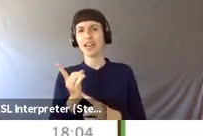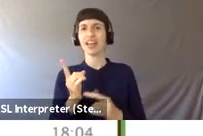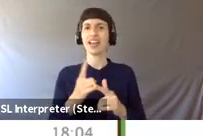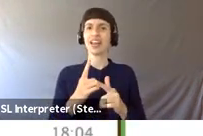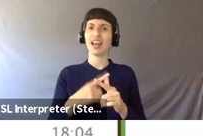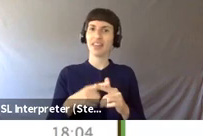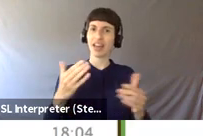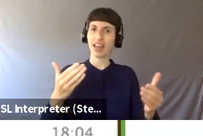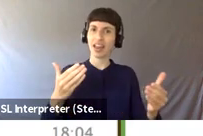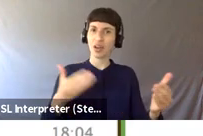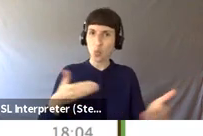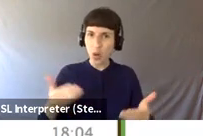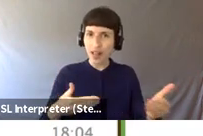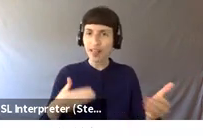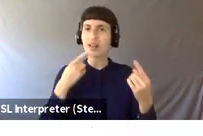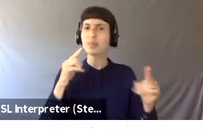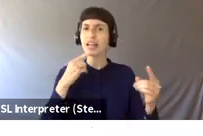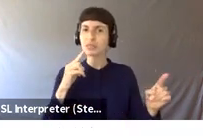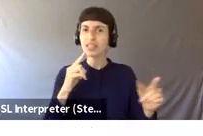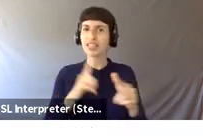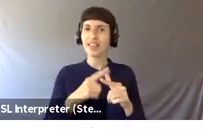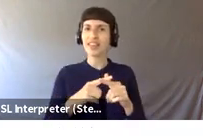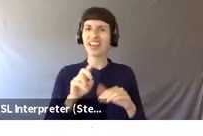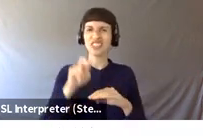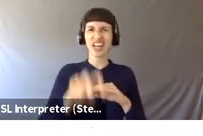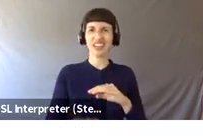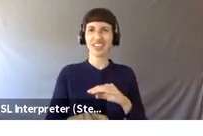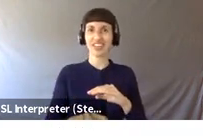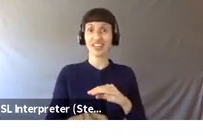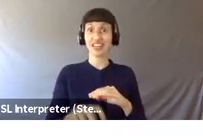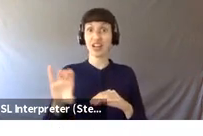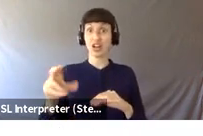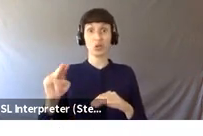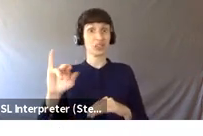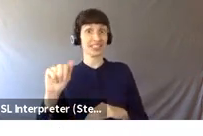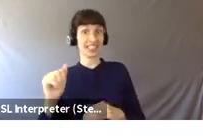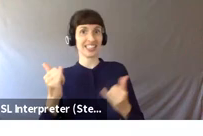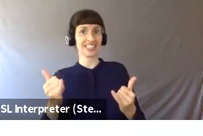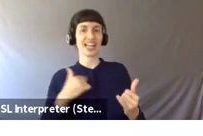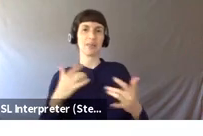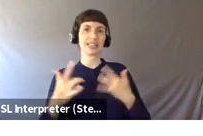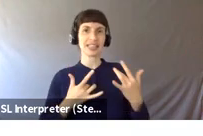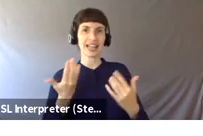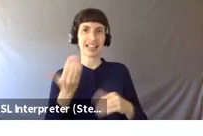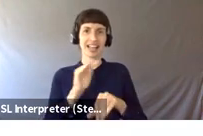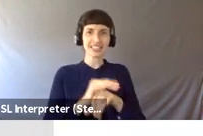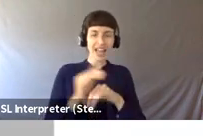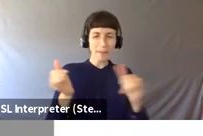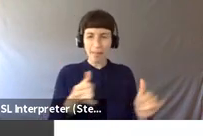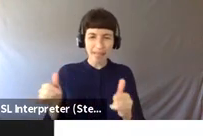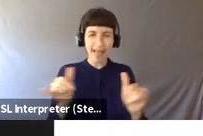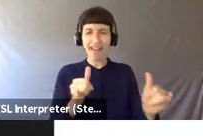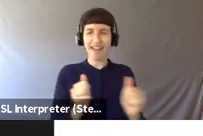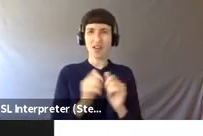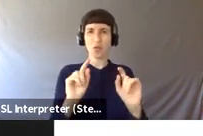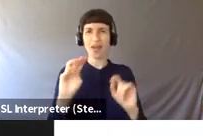in. Christina, I'm excited today. I got to play a lot with teams last night and I learned a lot and my brain is still tingling and tickling